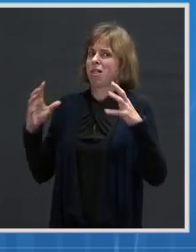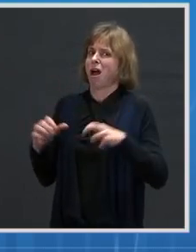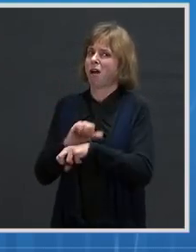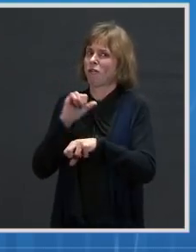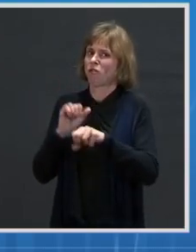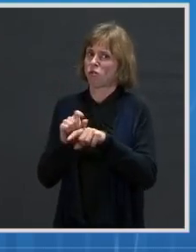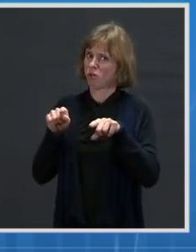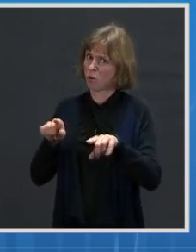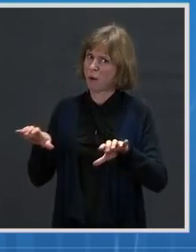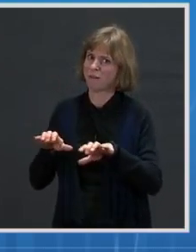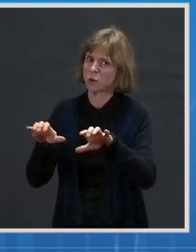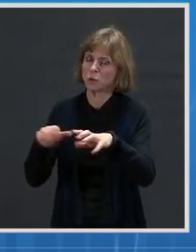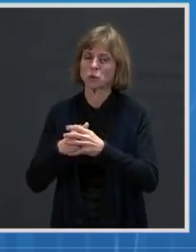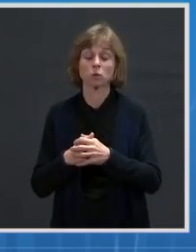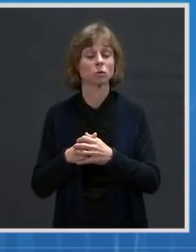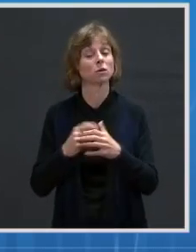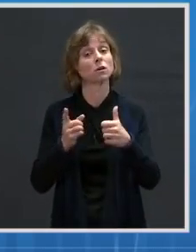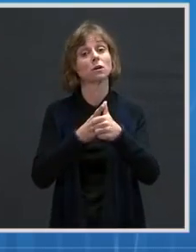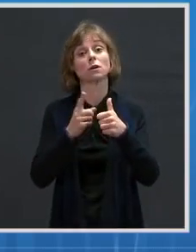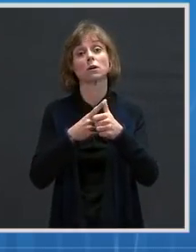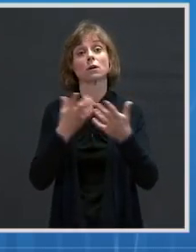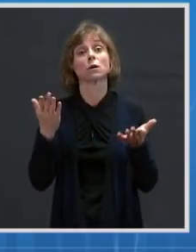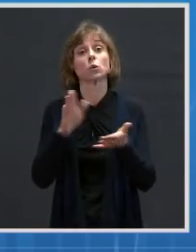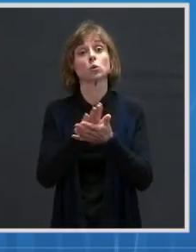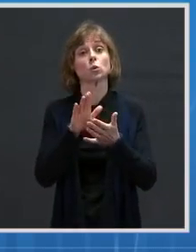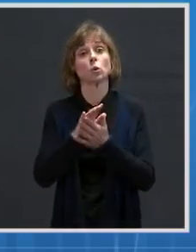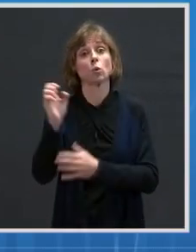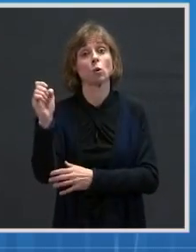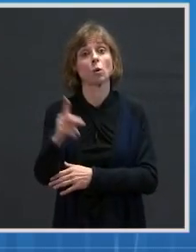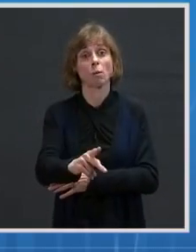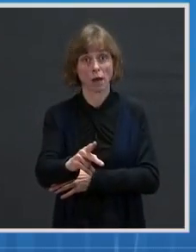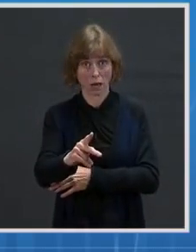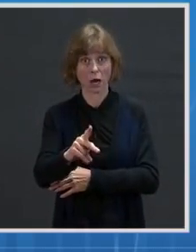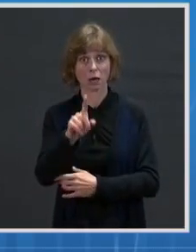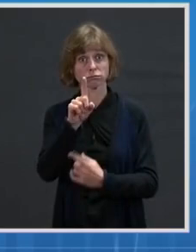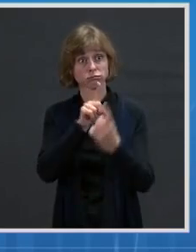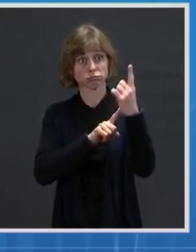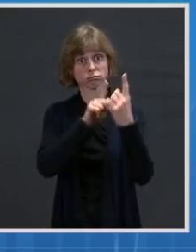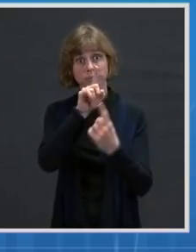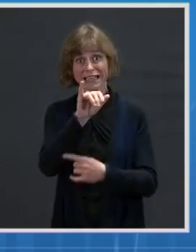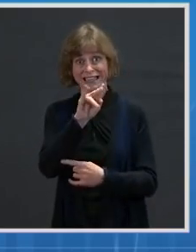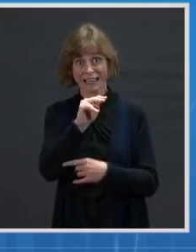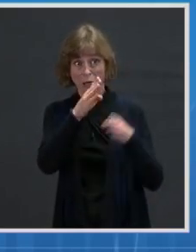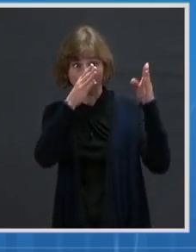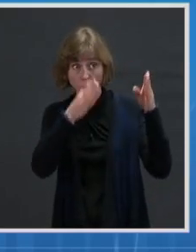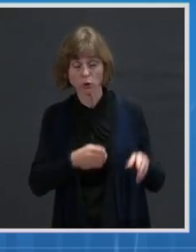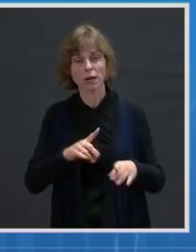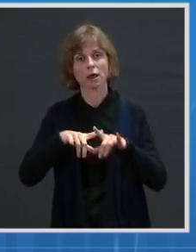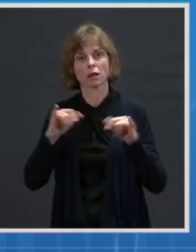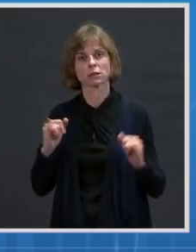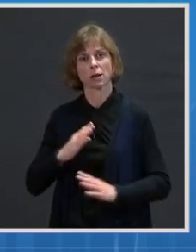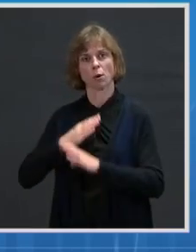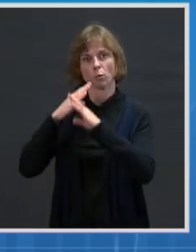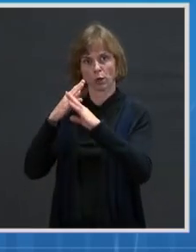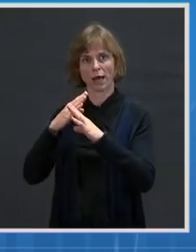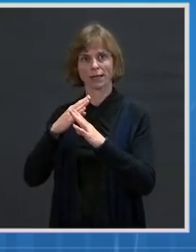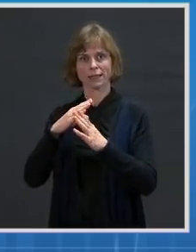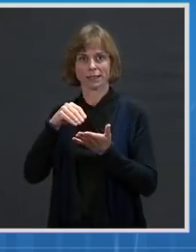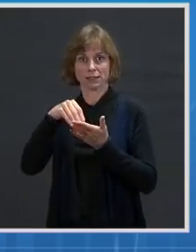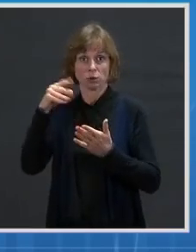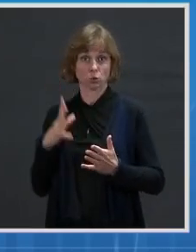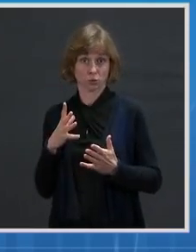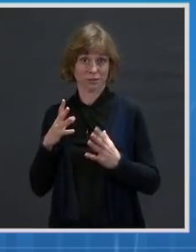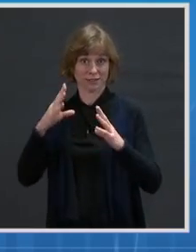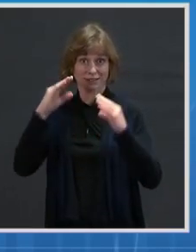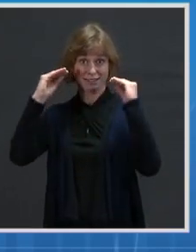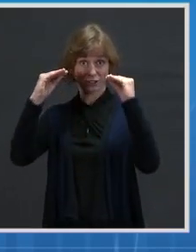to in-person instruction while protecting teachers, students, and staff. A little more than a week